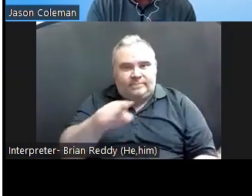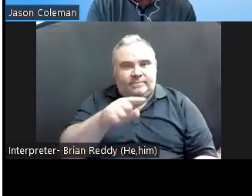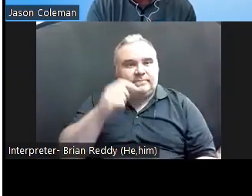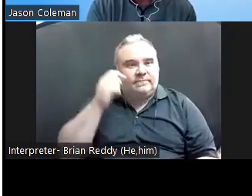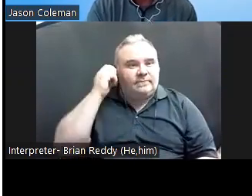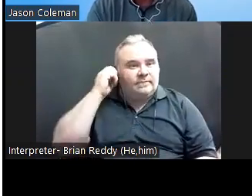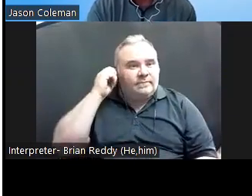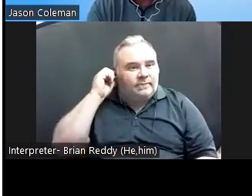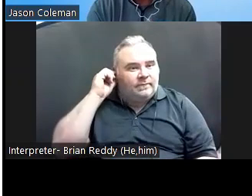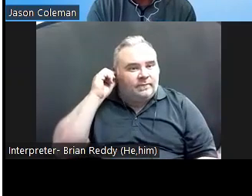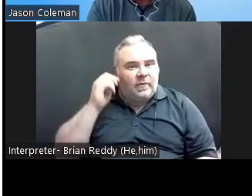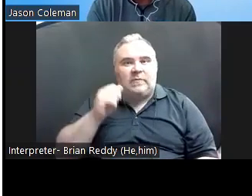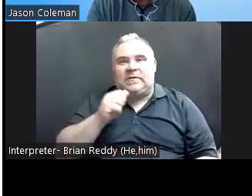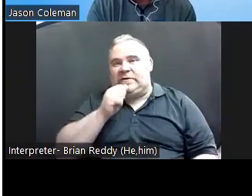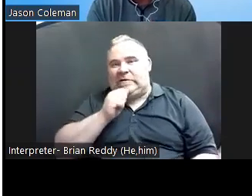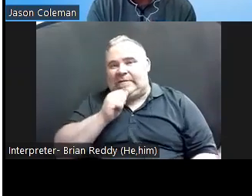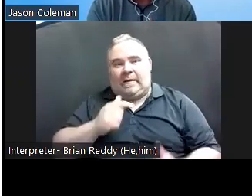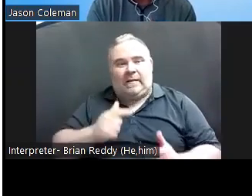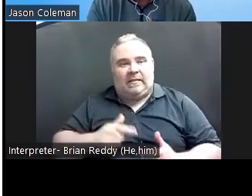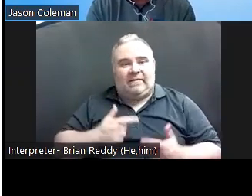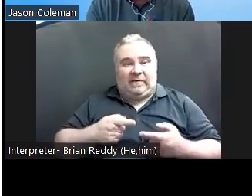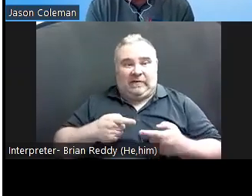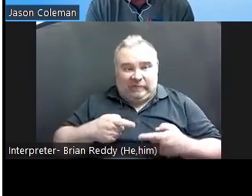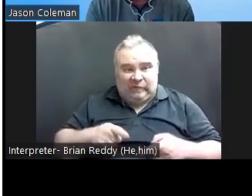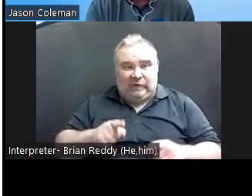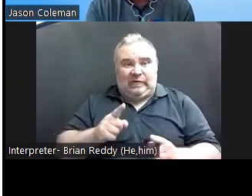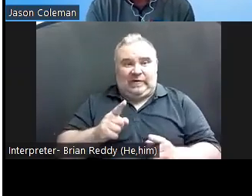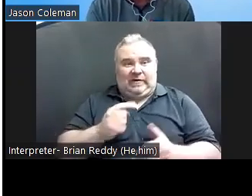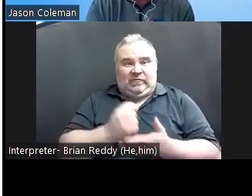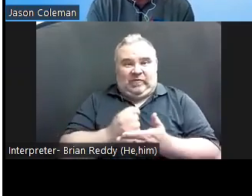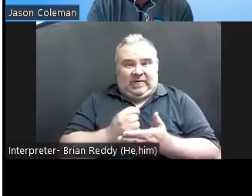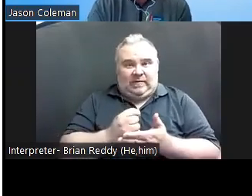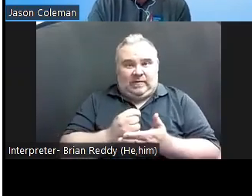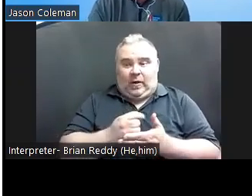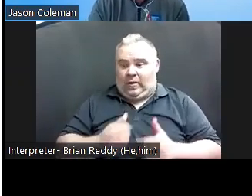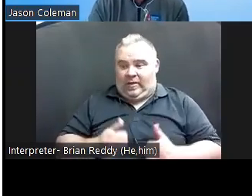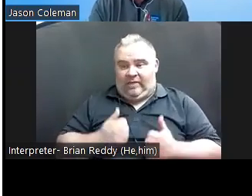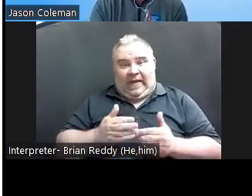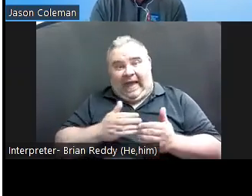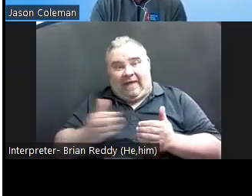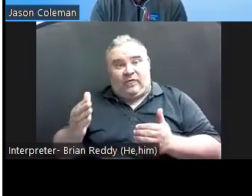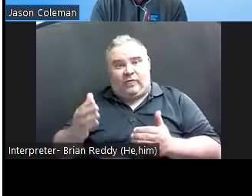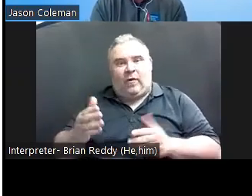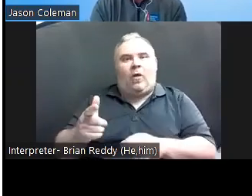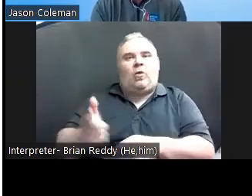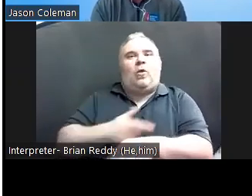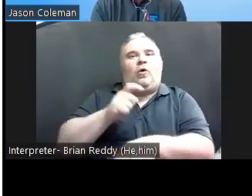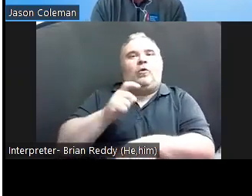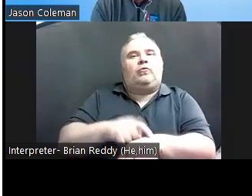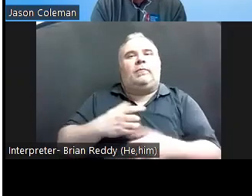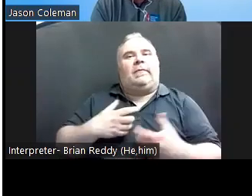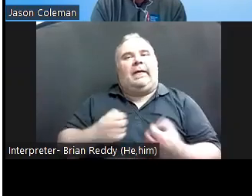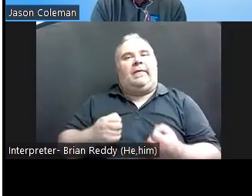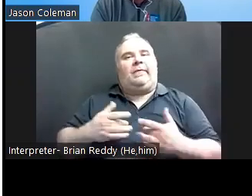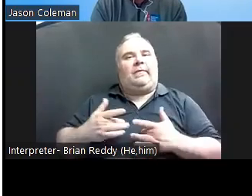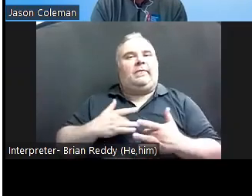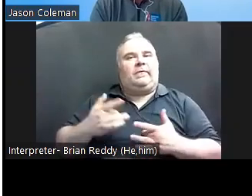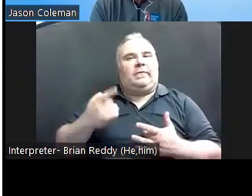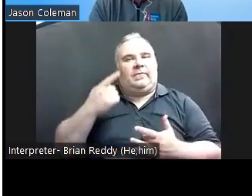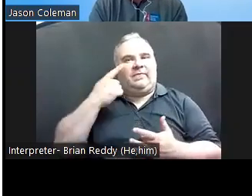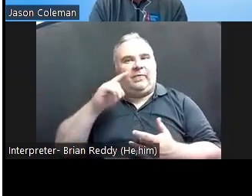such as coping and living well during cancer treatment, living well after cancer treatment, the long-term health concerns for cancer